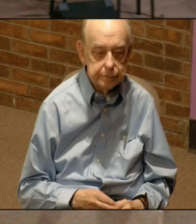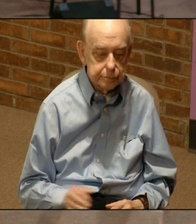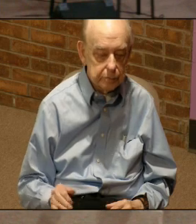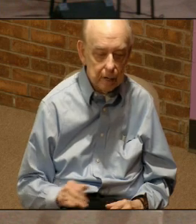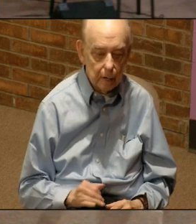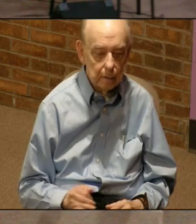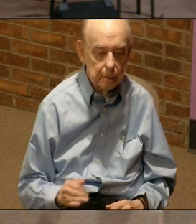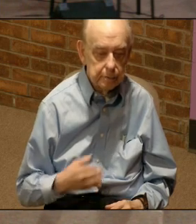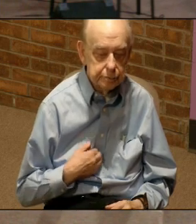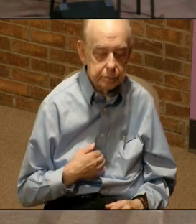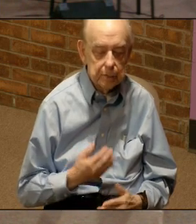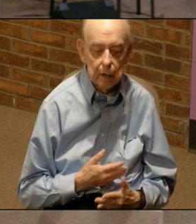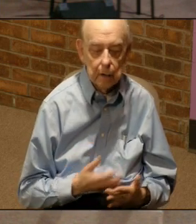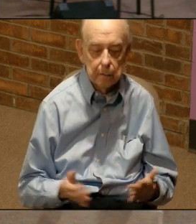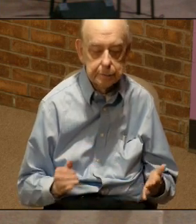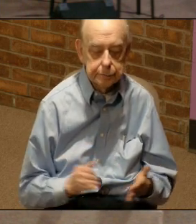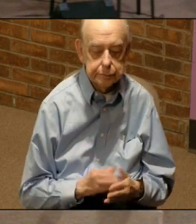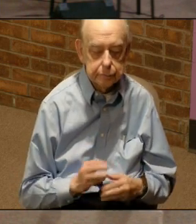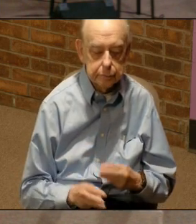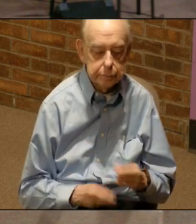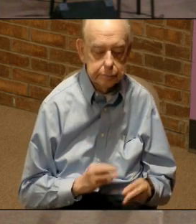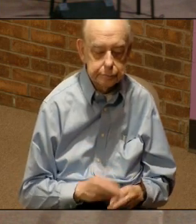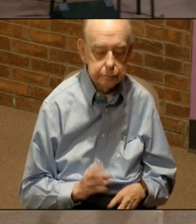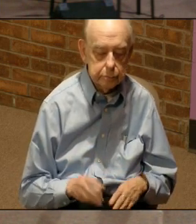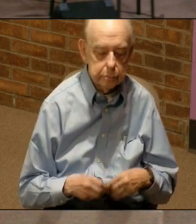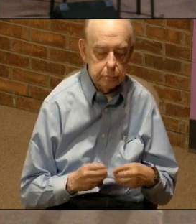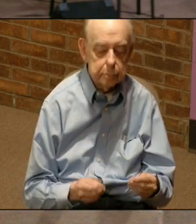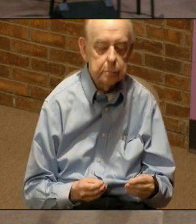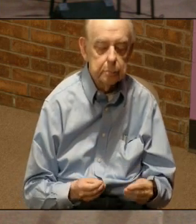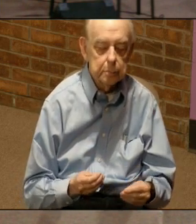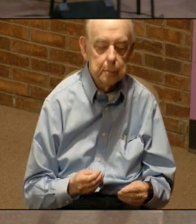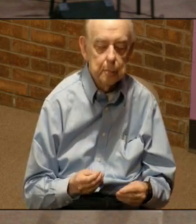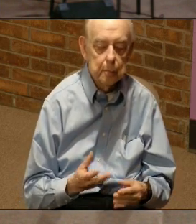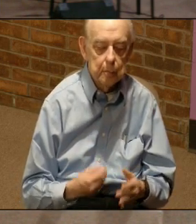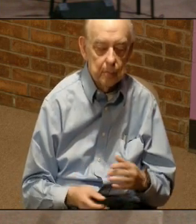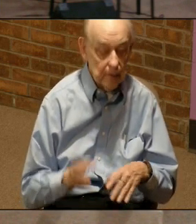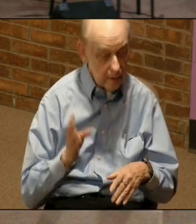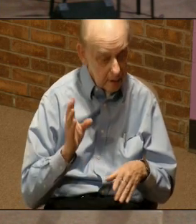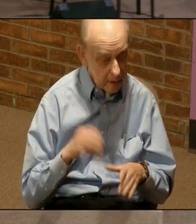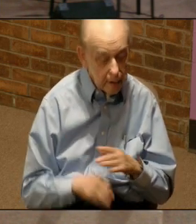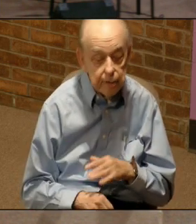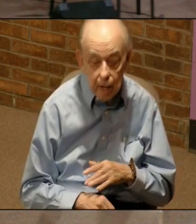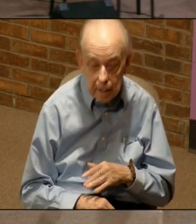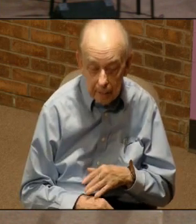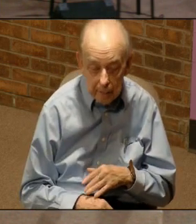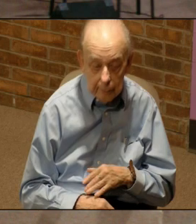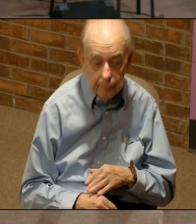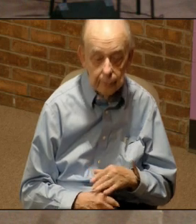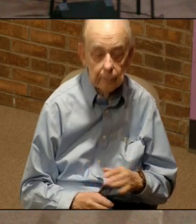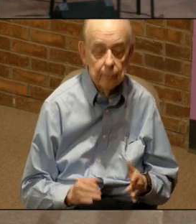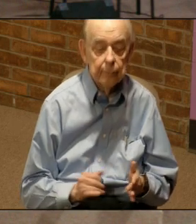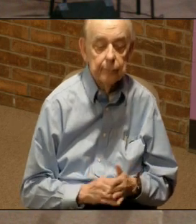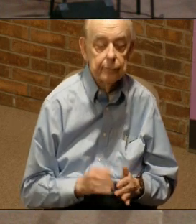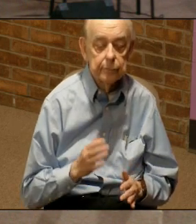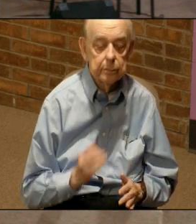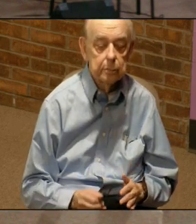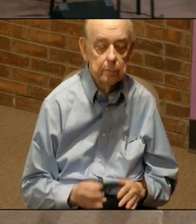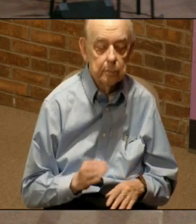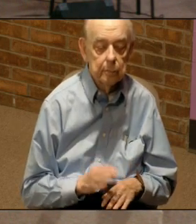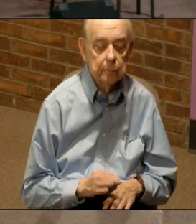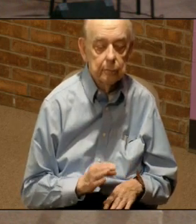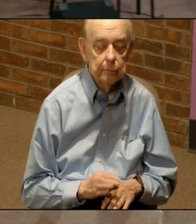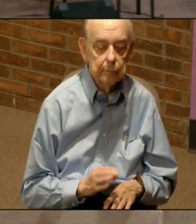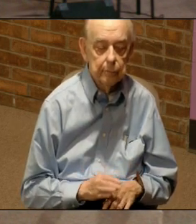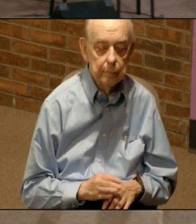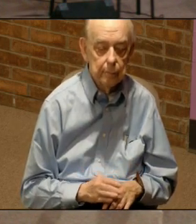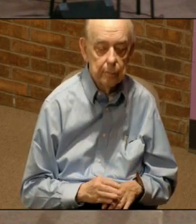saying, got to have everything that the world has to offer outside, inside. And this is why the church